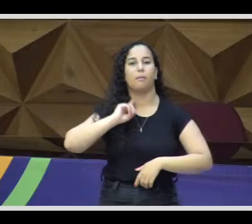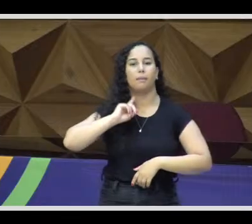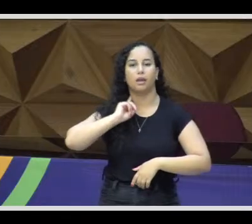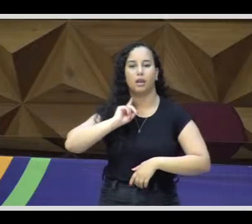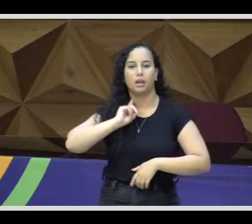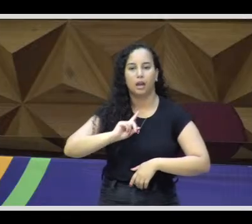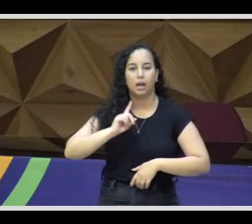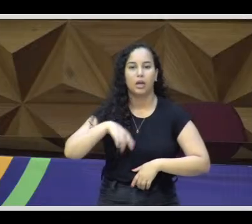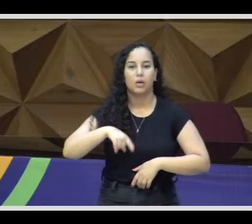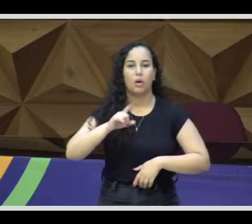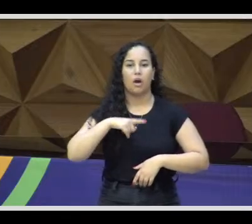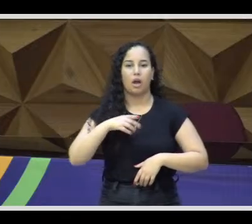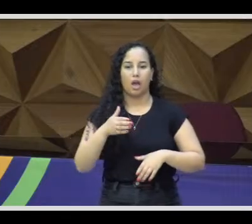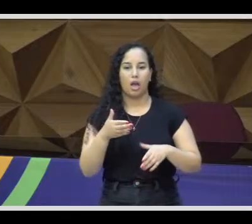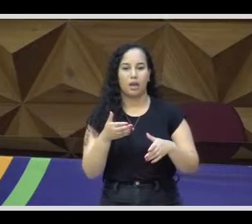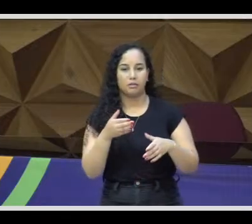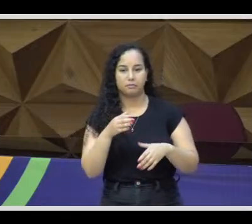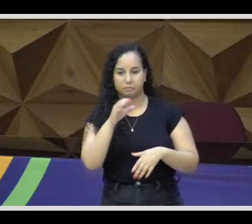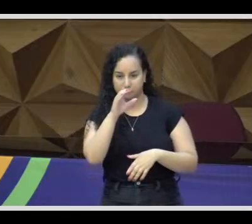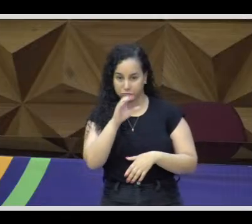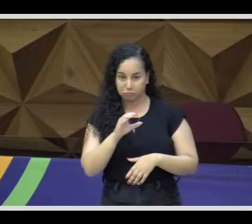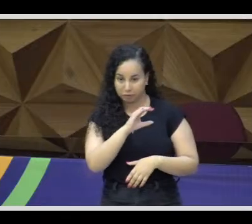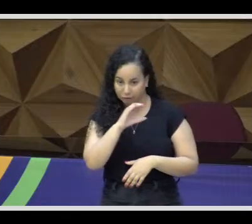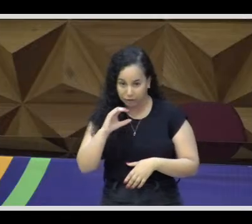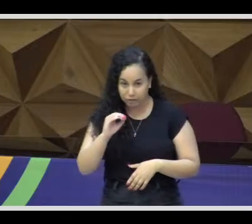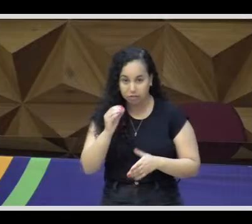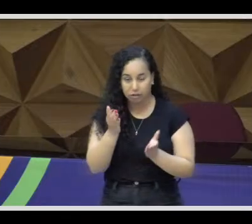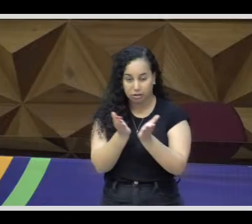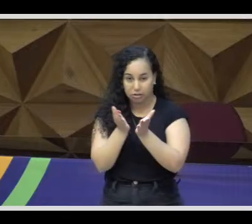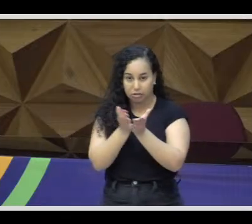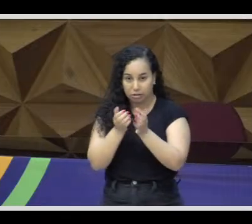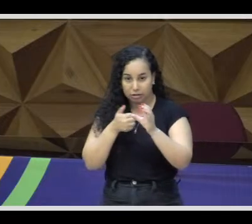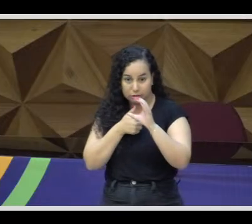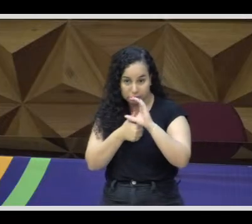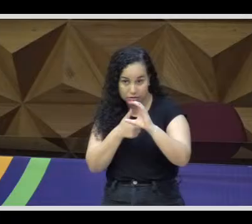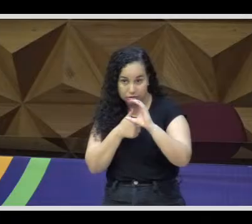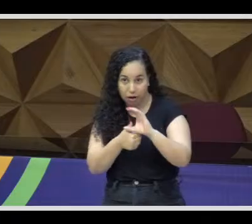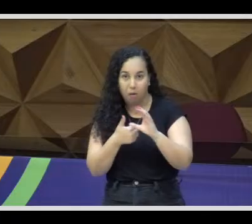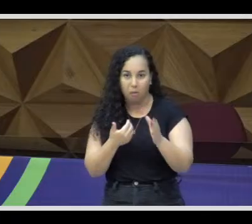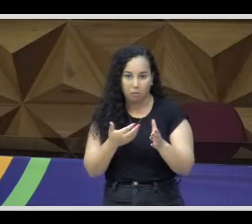are Christian conservatives. It's the second